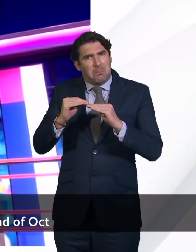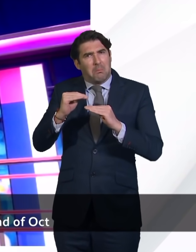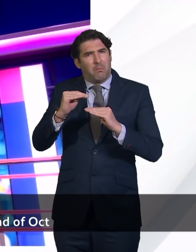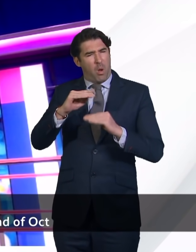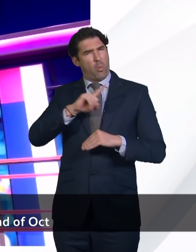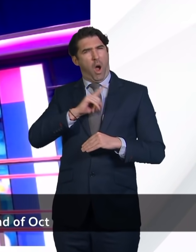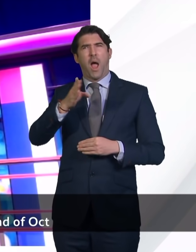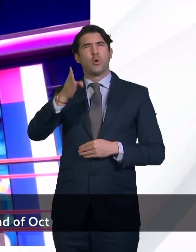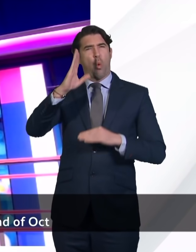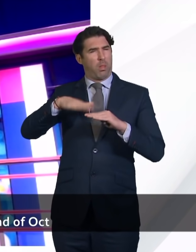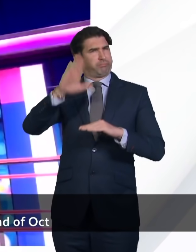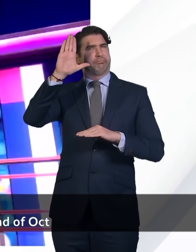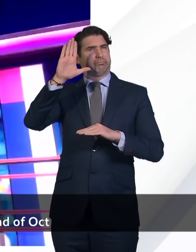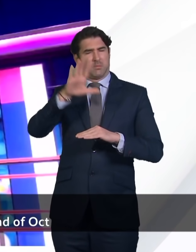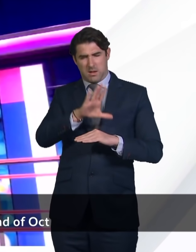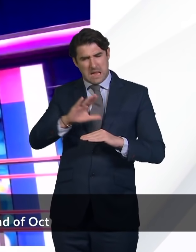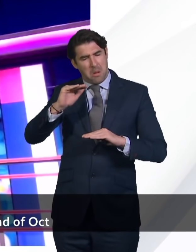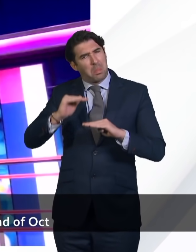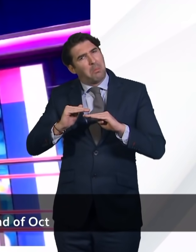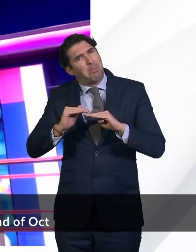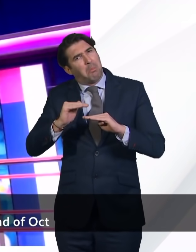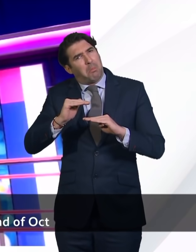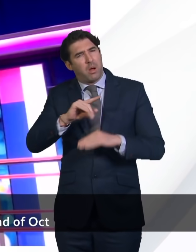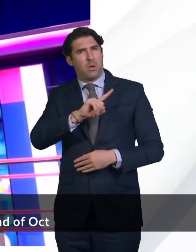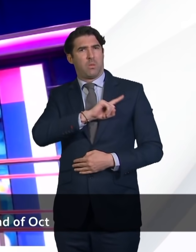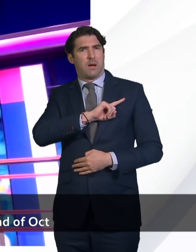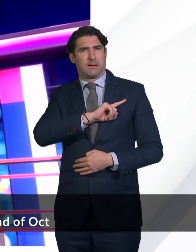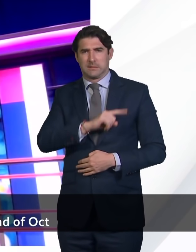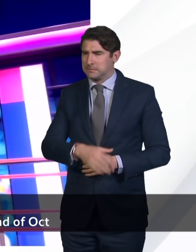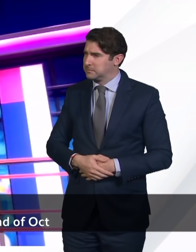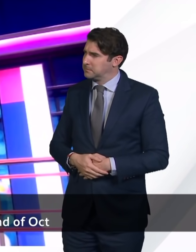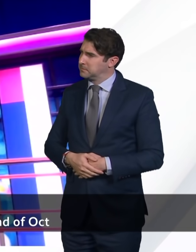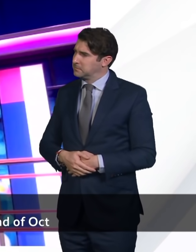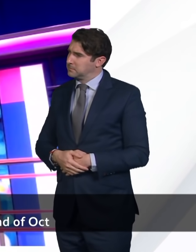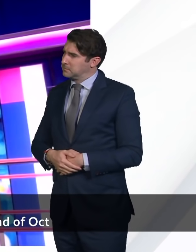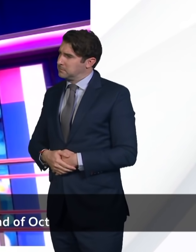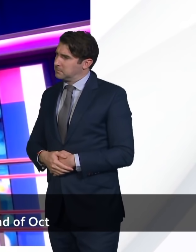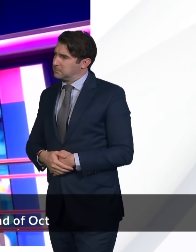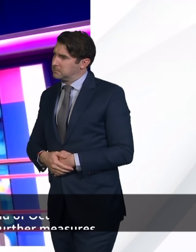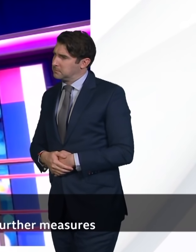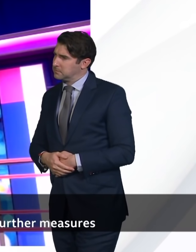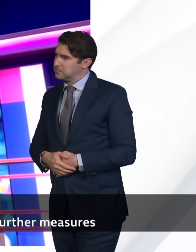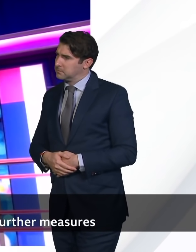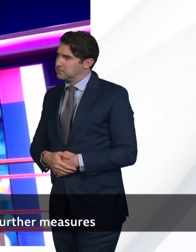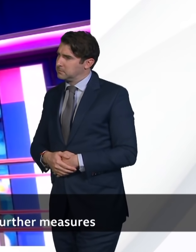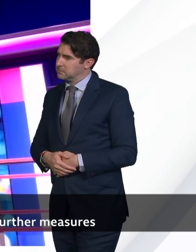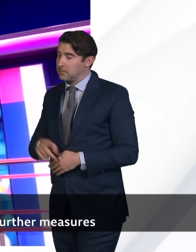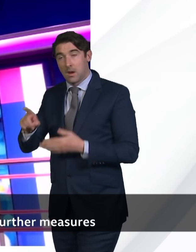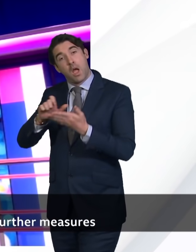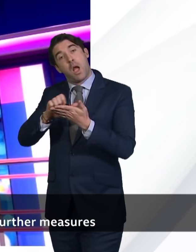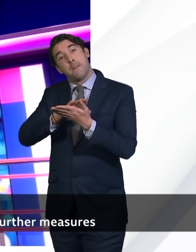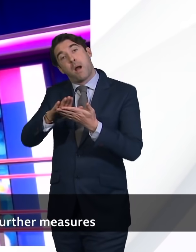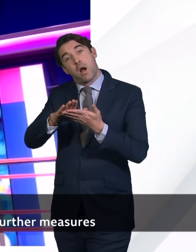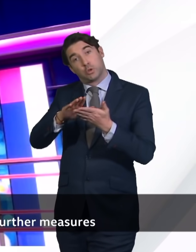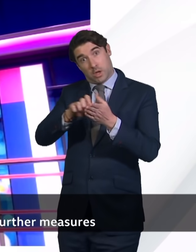71 deaths. On March the 21st, there were 71 deaths. Today and yesterday, there have been 71 deaths. Back in March, we were